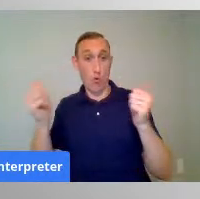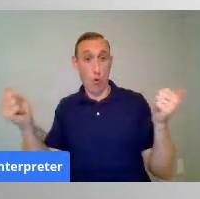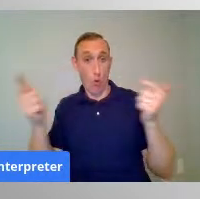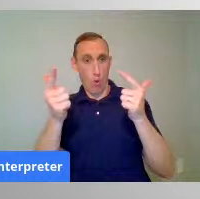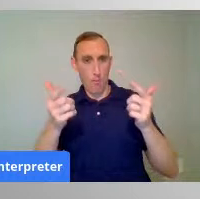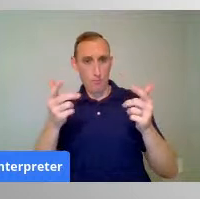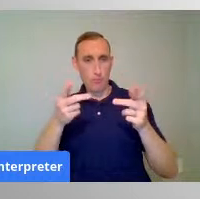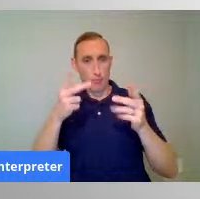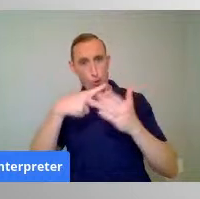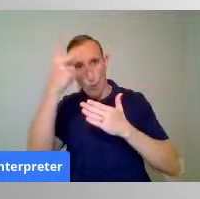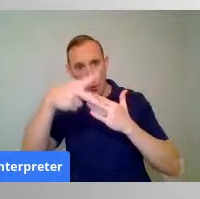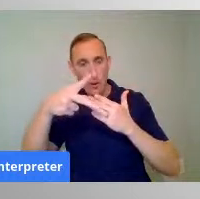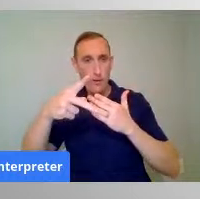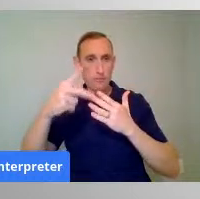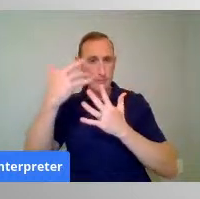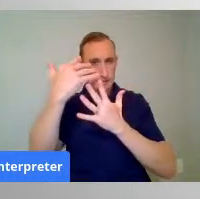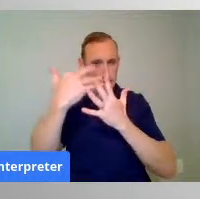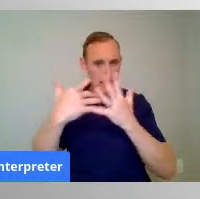in the community.